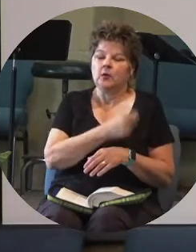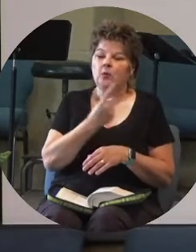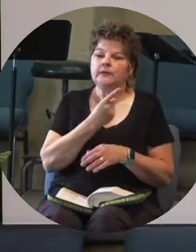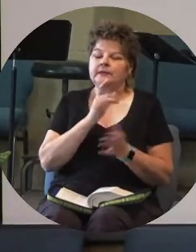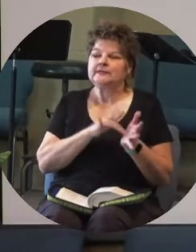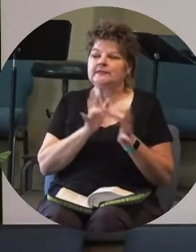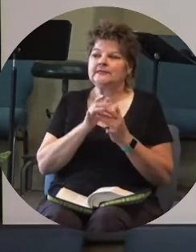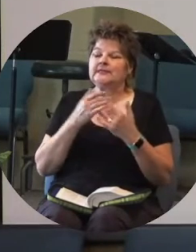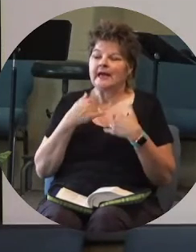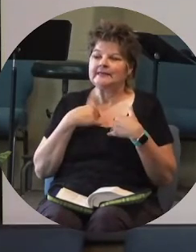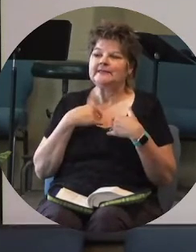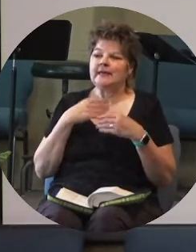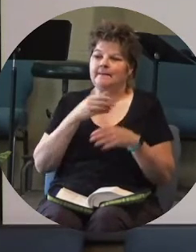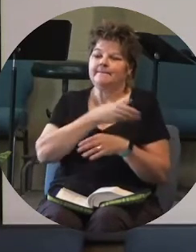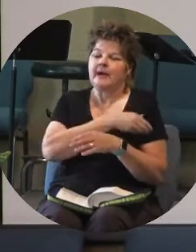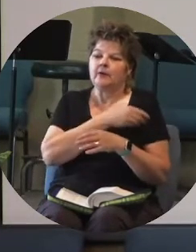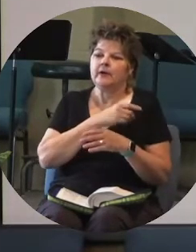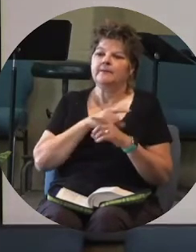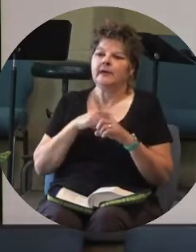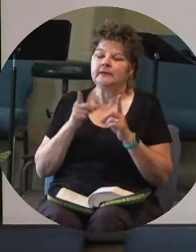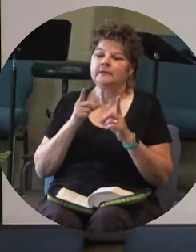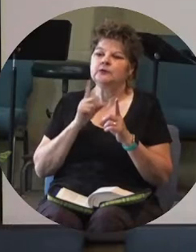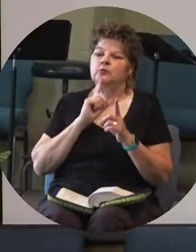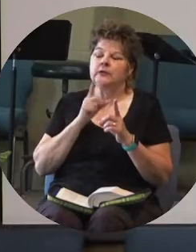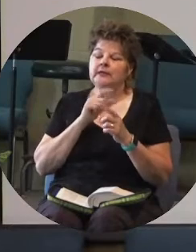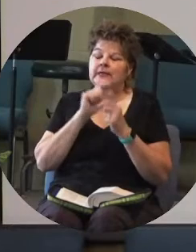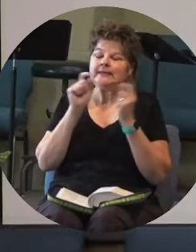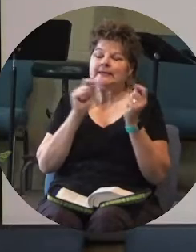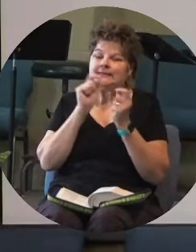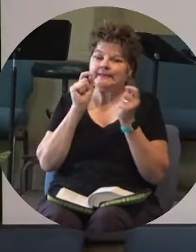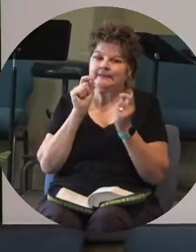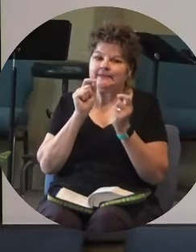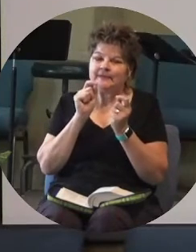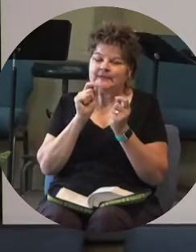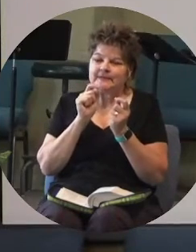power. But it was a very specific